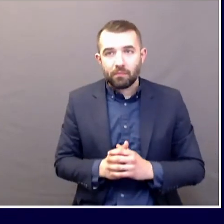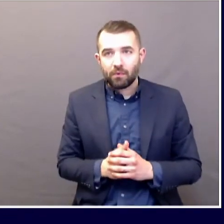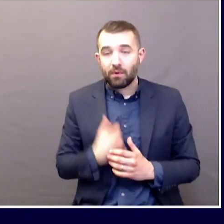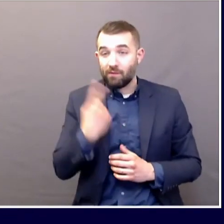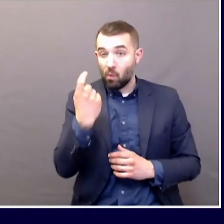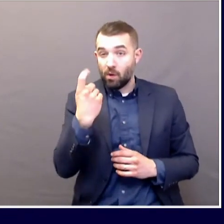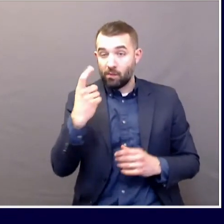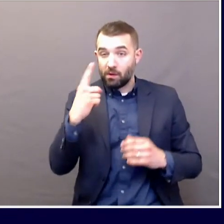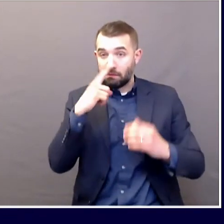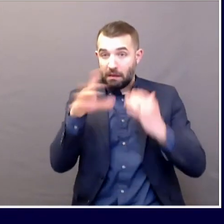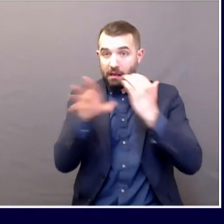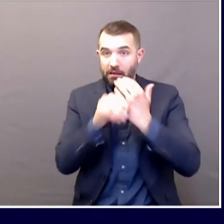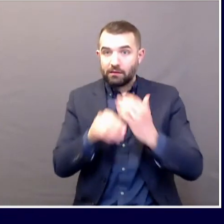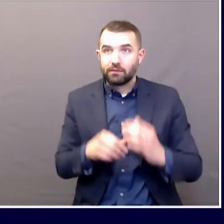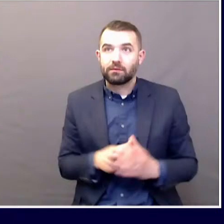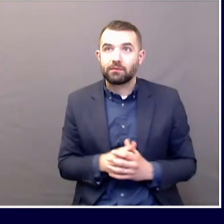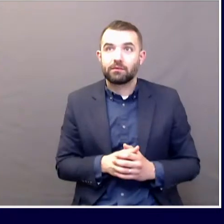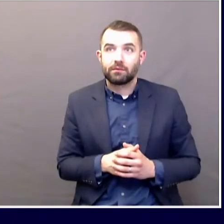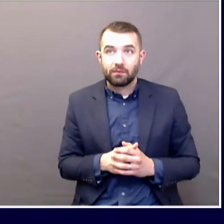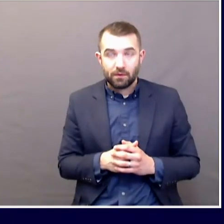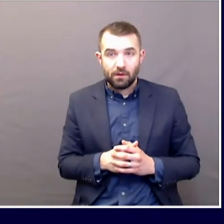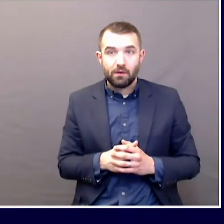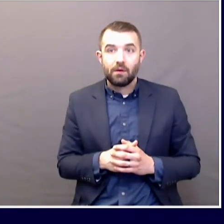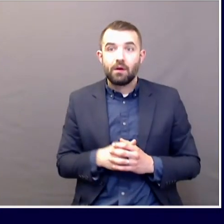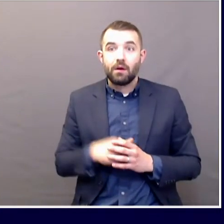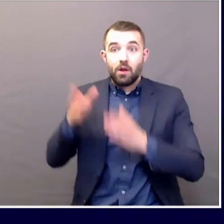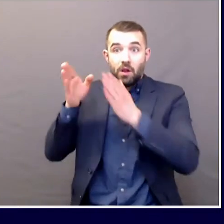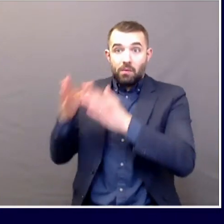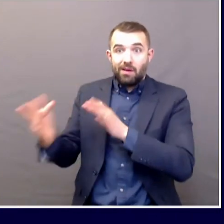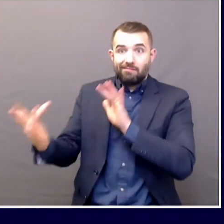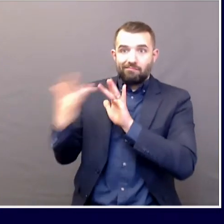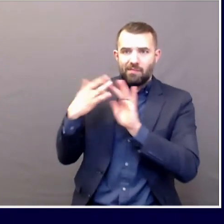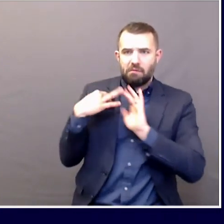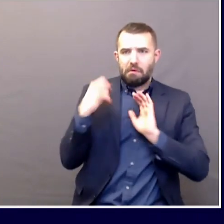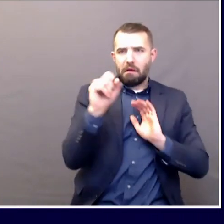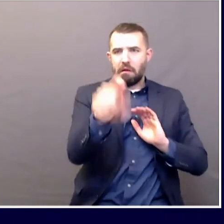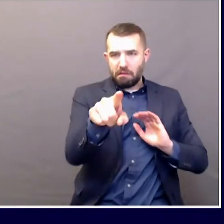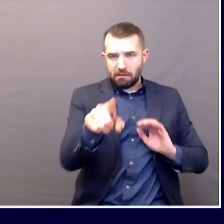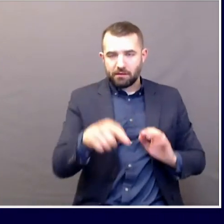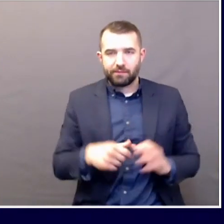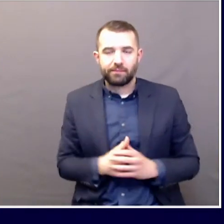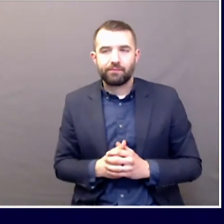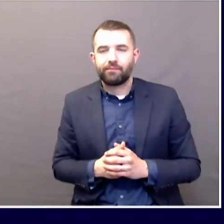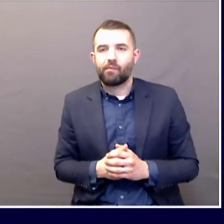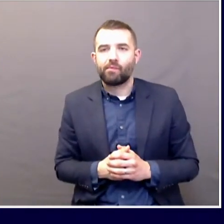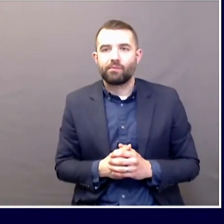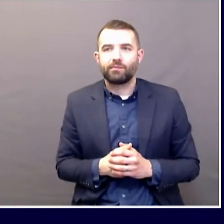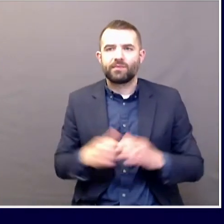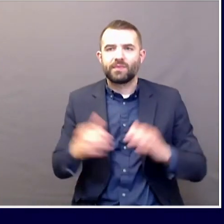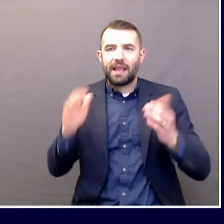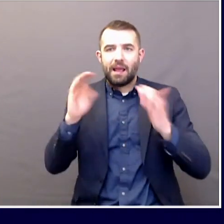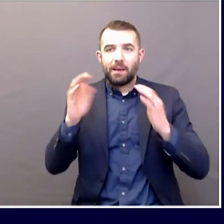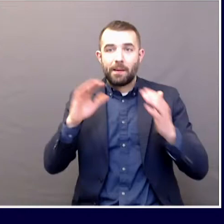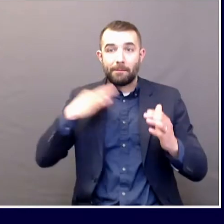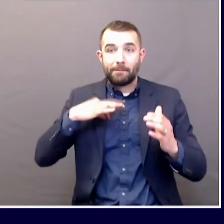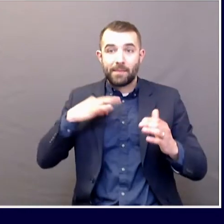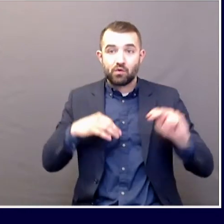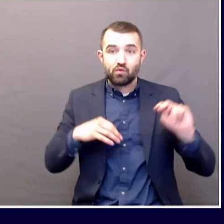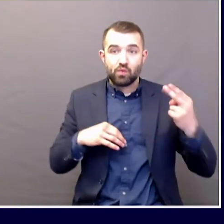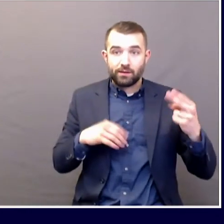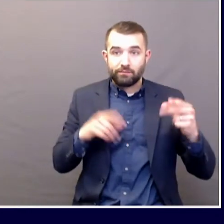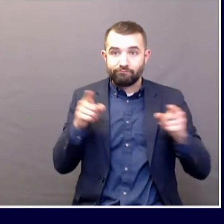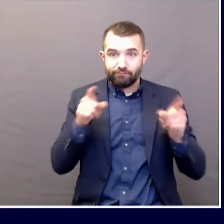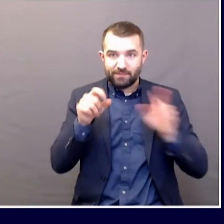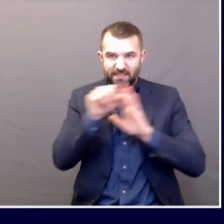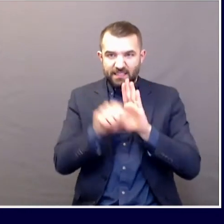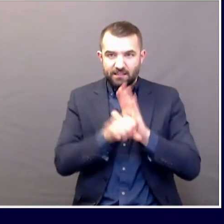Follow up. Okay, they ask about New Hampshire. The way they're doing it is in phase 2B, they are including